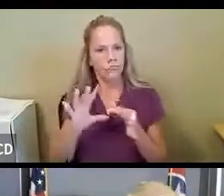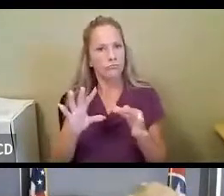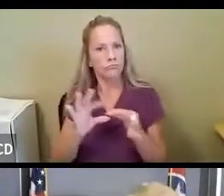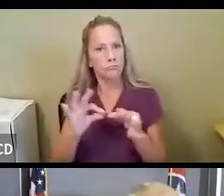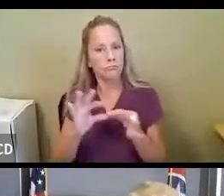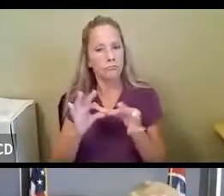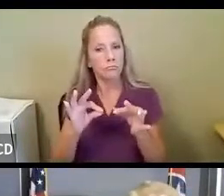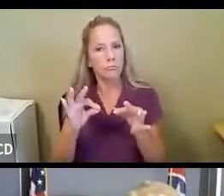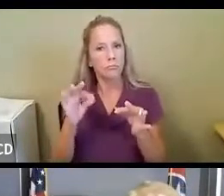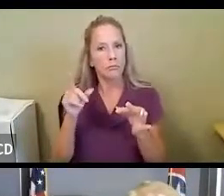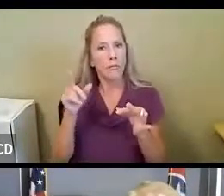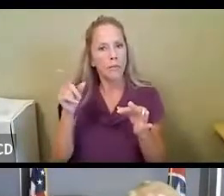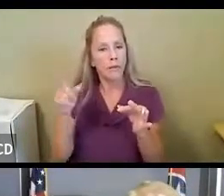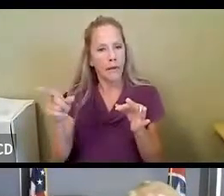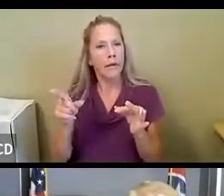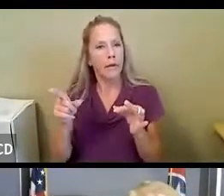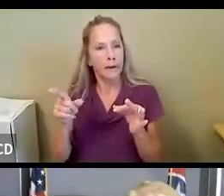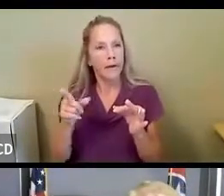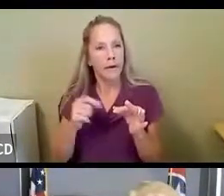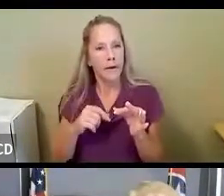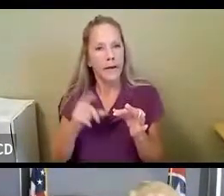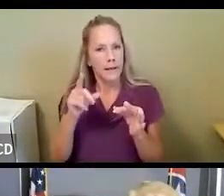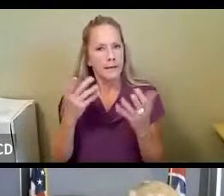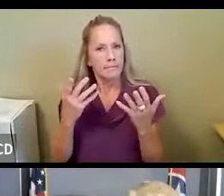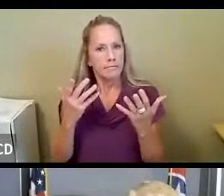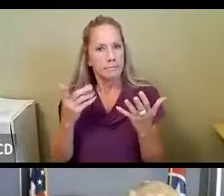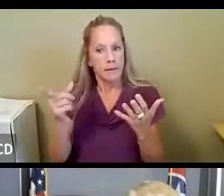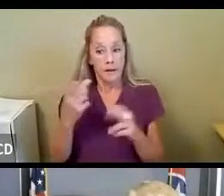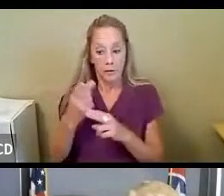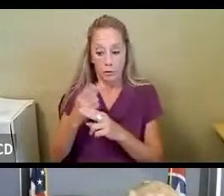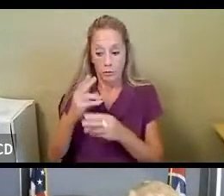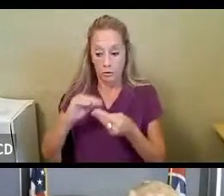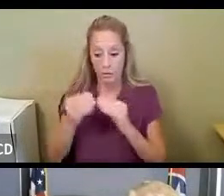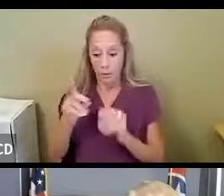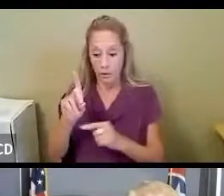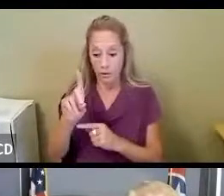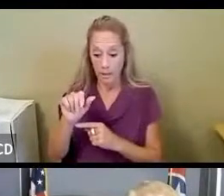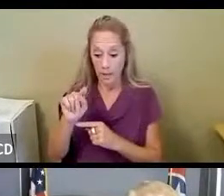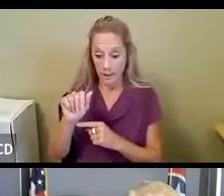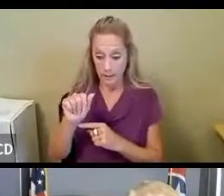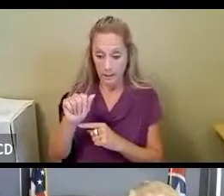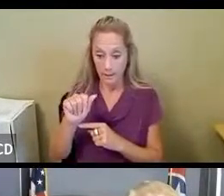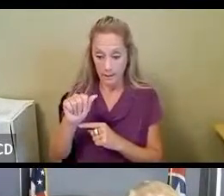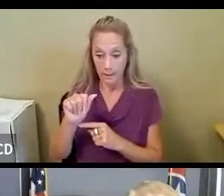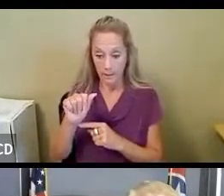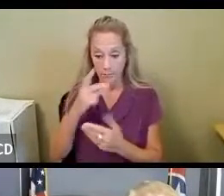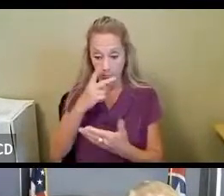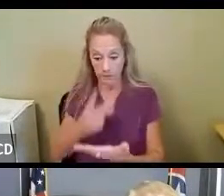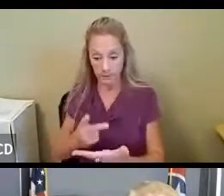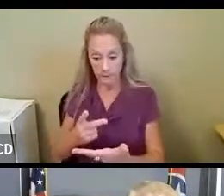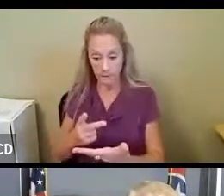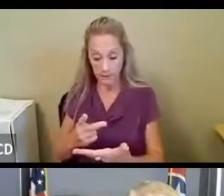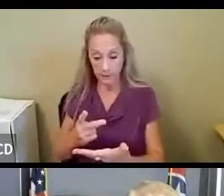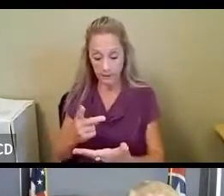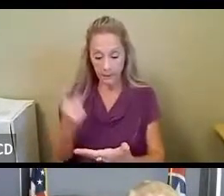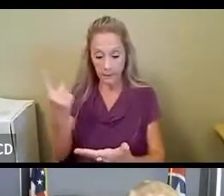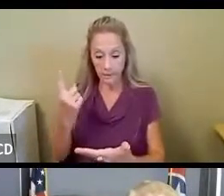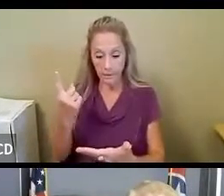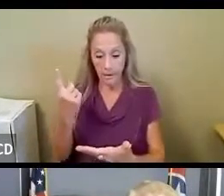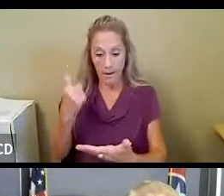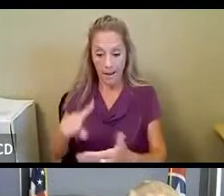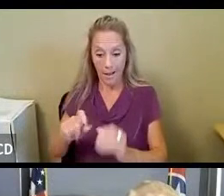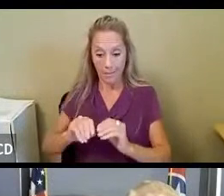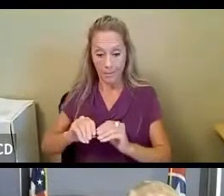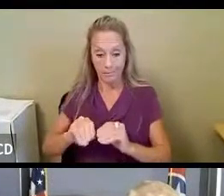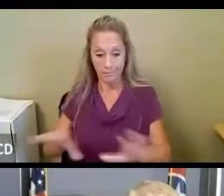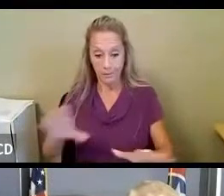were able to, using data that they have, kind of be able to tell when an outbreak occurred somewhere, when